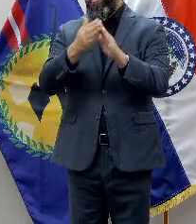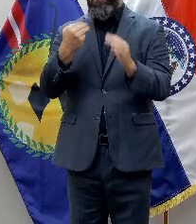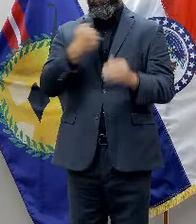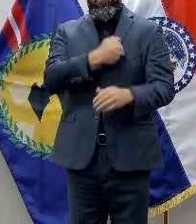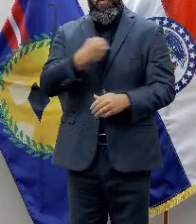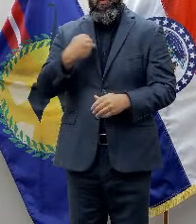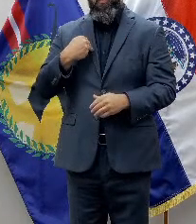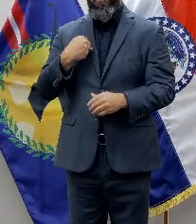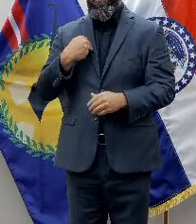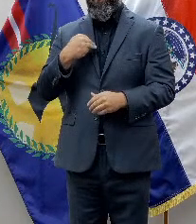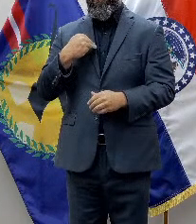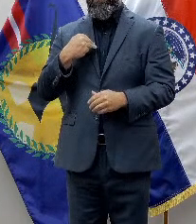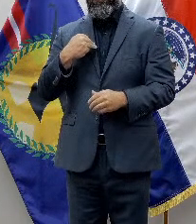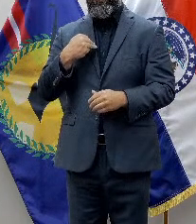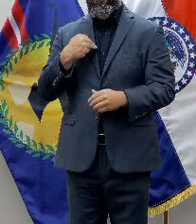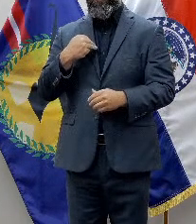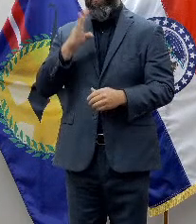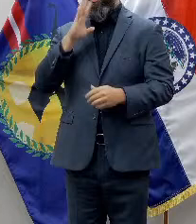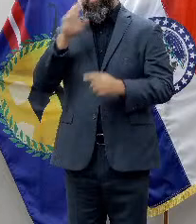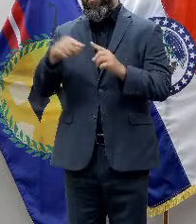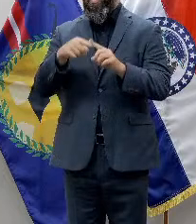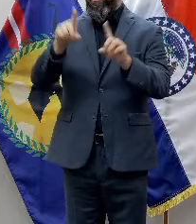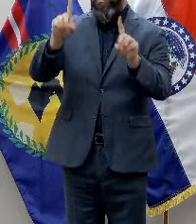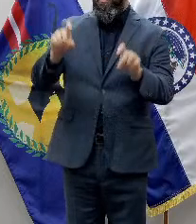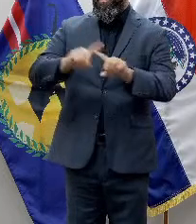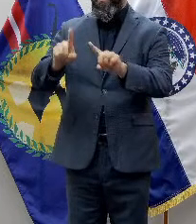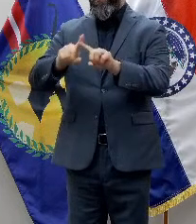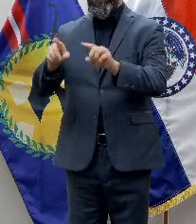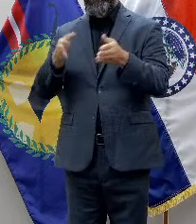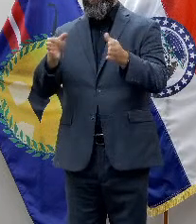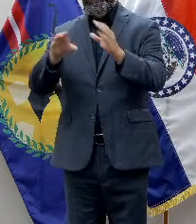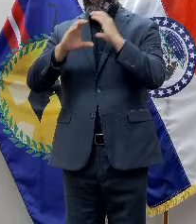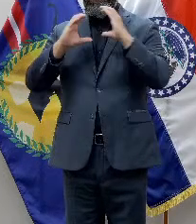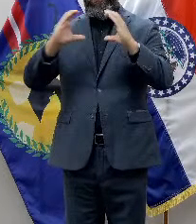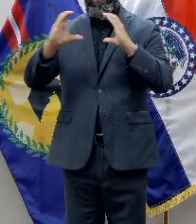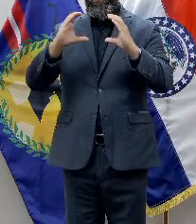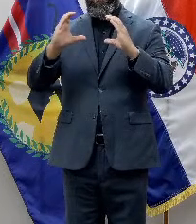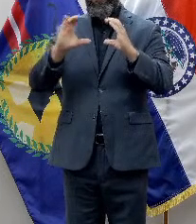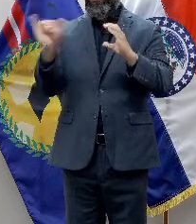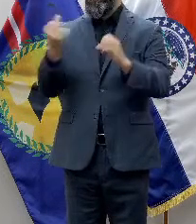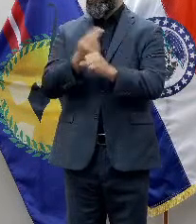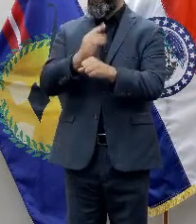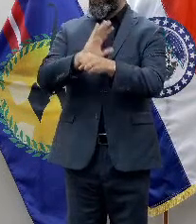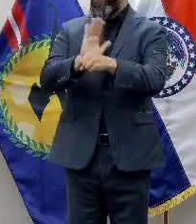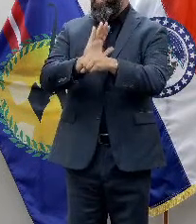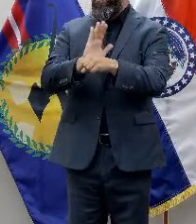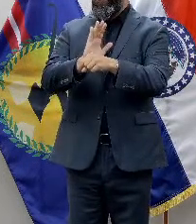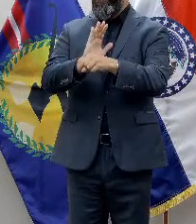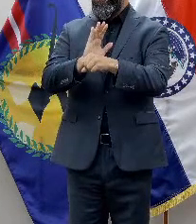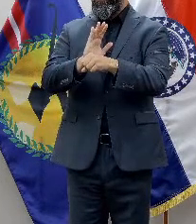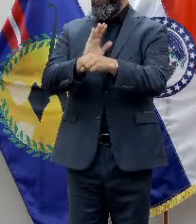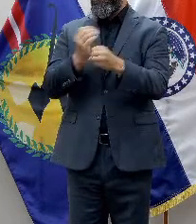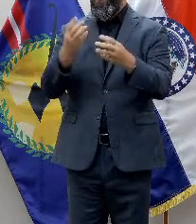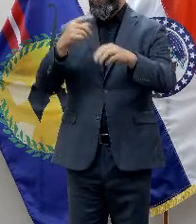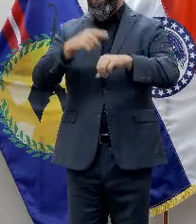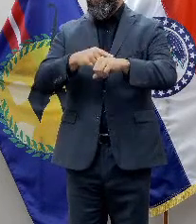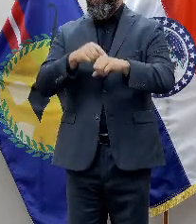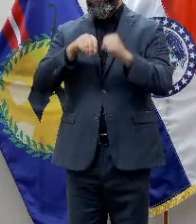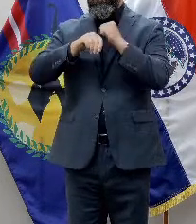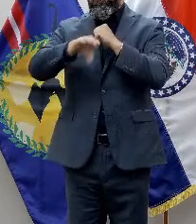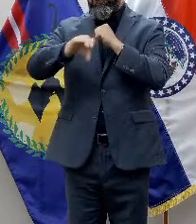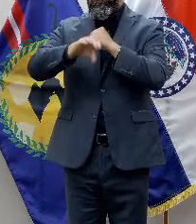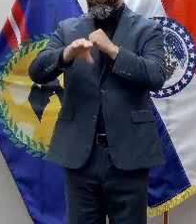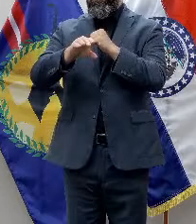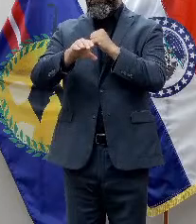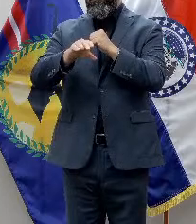about what were the most relevant messages and opportunities to communicate. We have also used video at a wide variety of times. We published a variety of